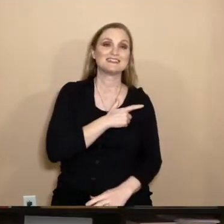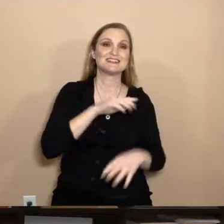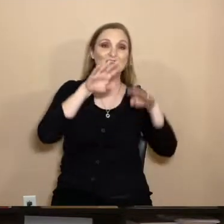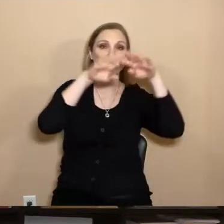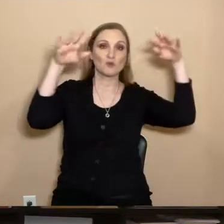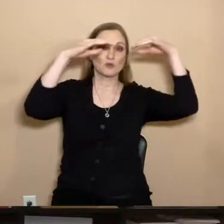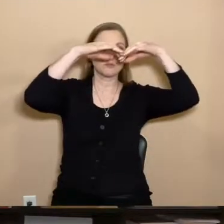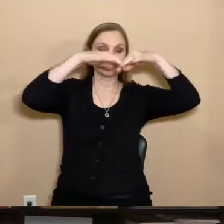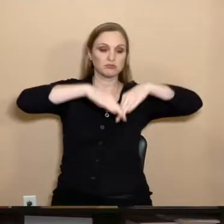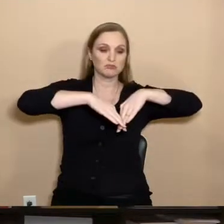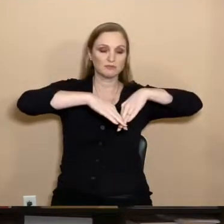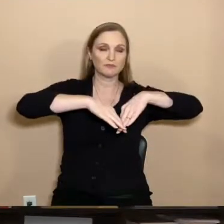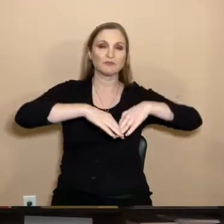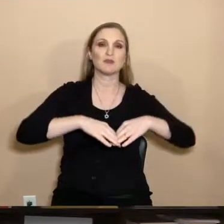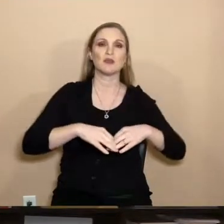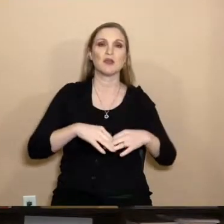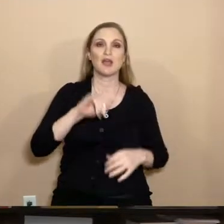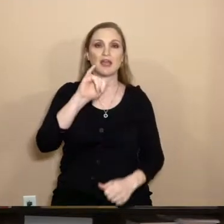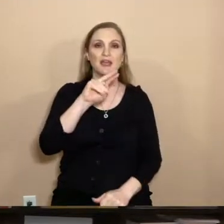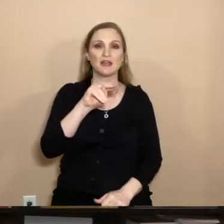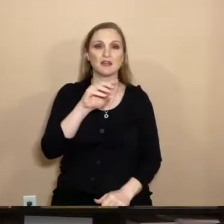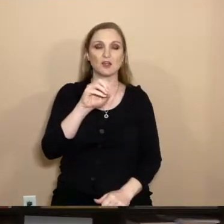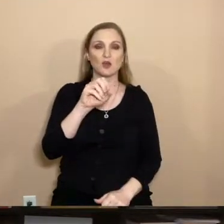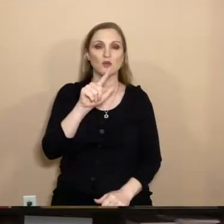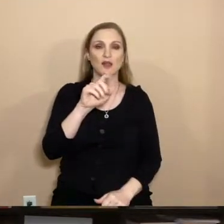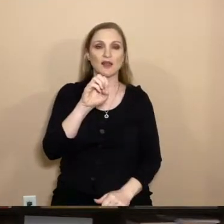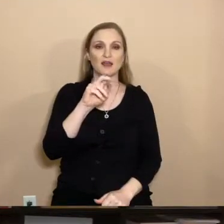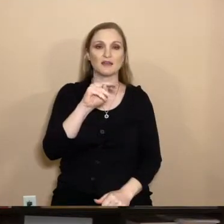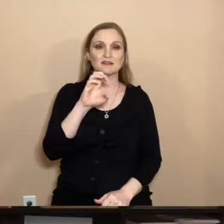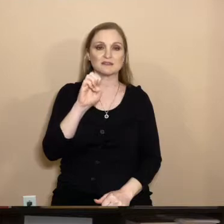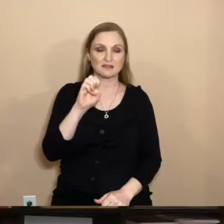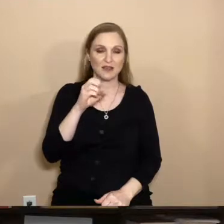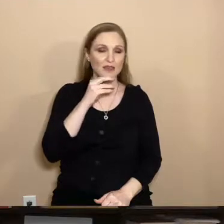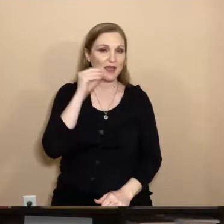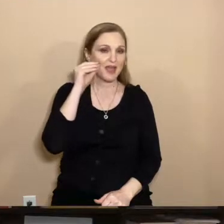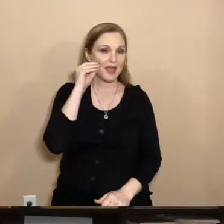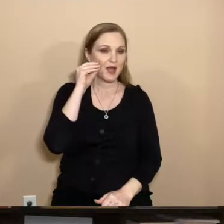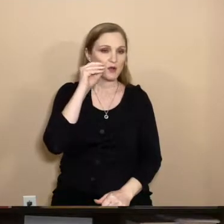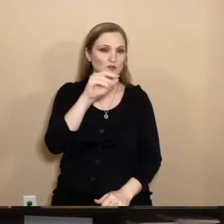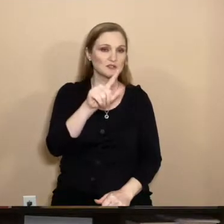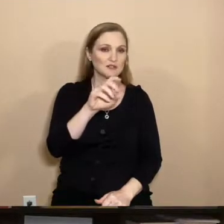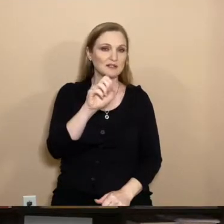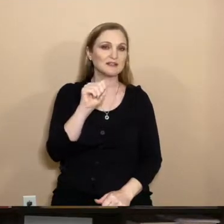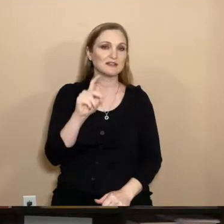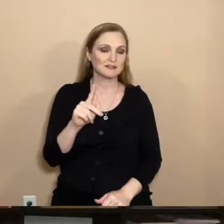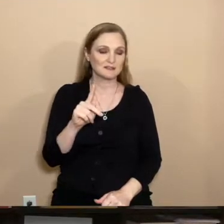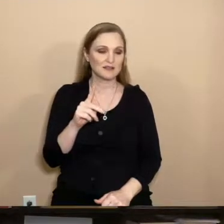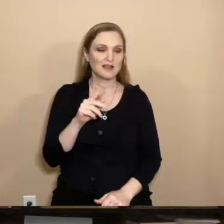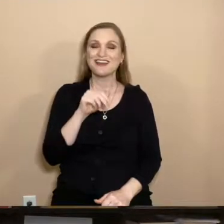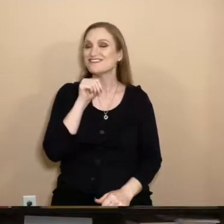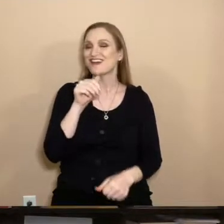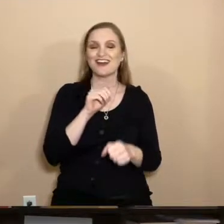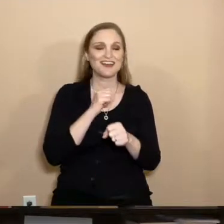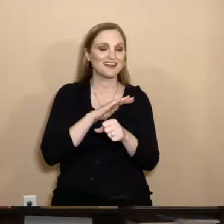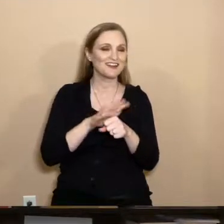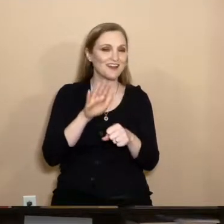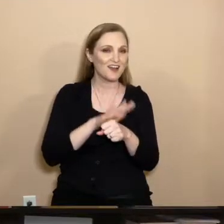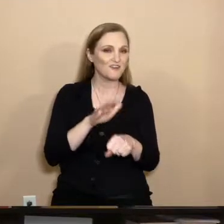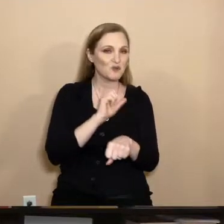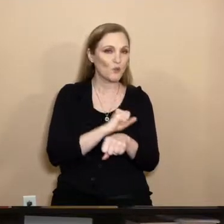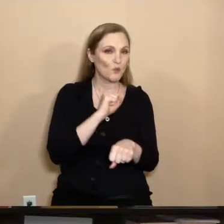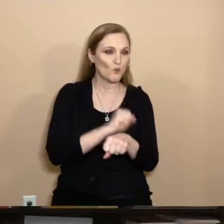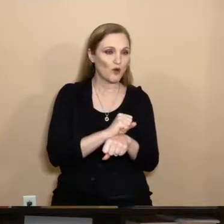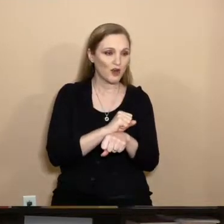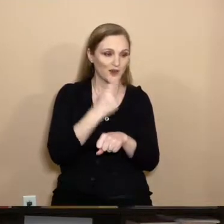going to sink in. Through indolence, the house leaks, because again, the laziness and the lack of work on the side